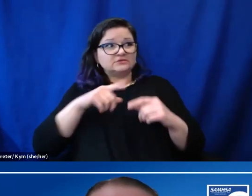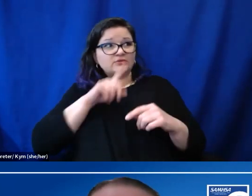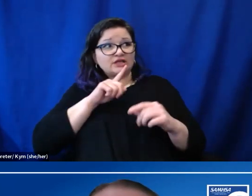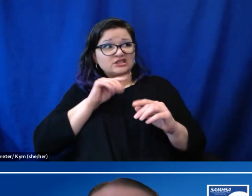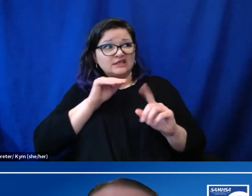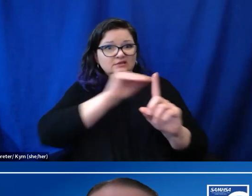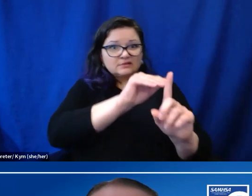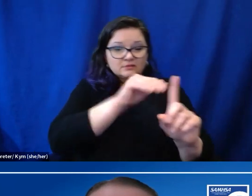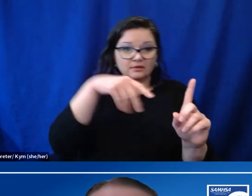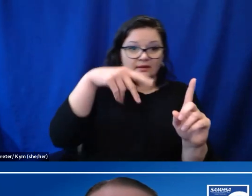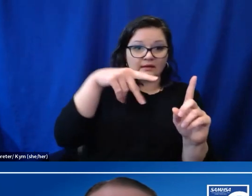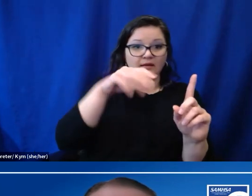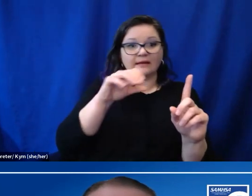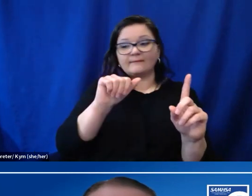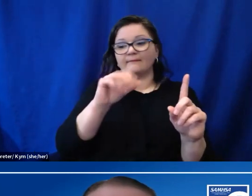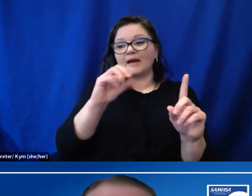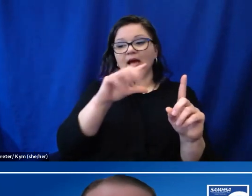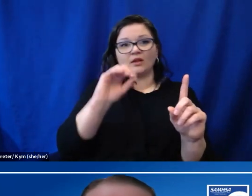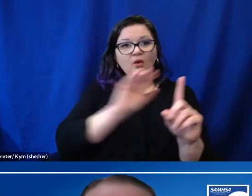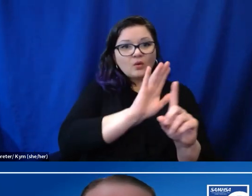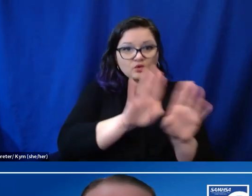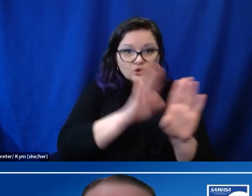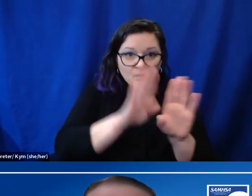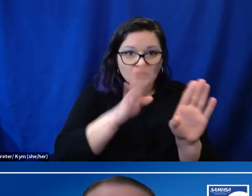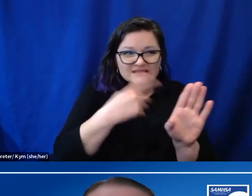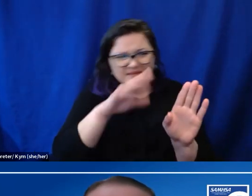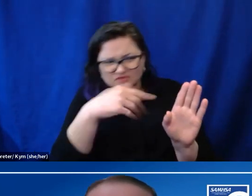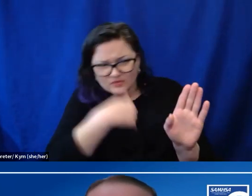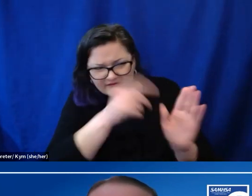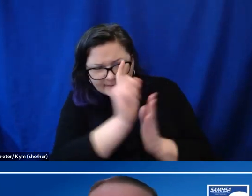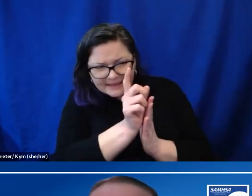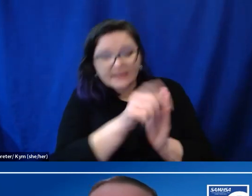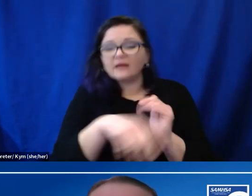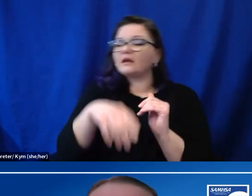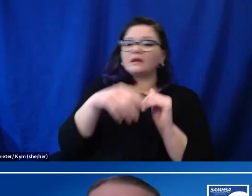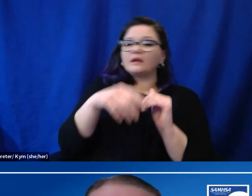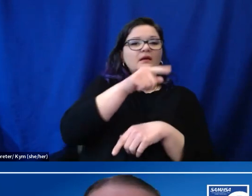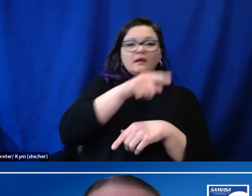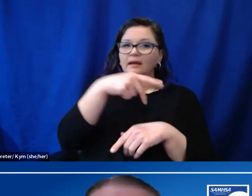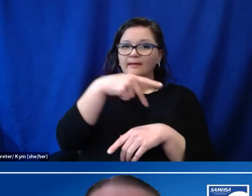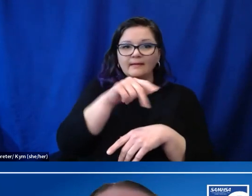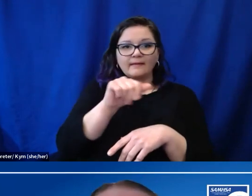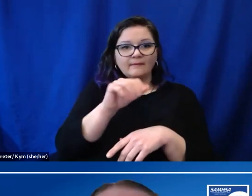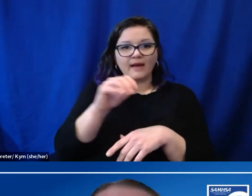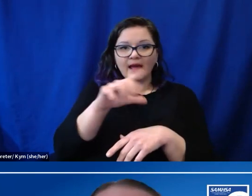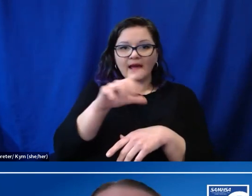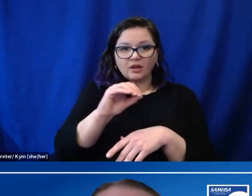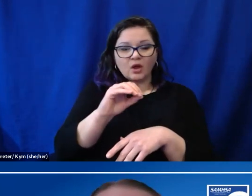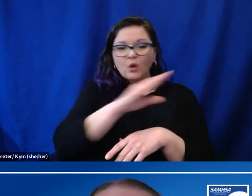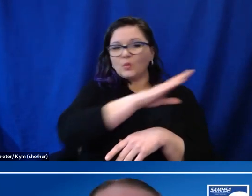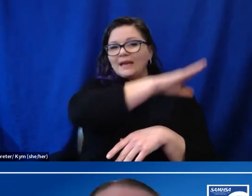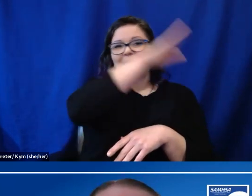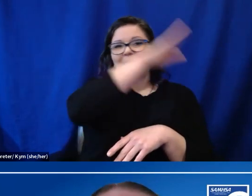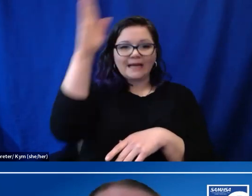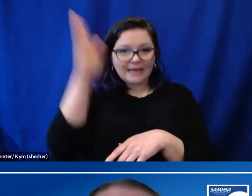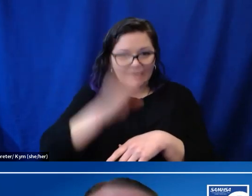knocking on Paulo's door and saying, have you got a minute? And Paulo never, ever, in any of that